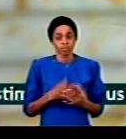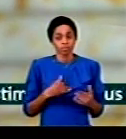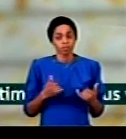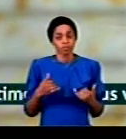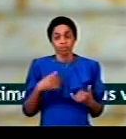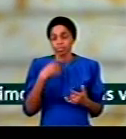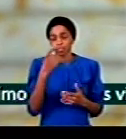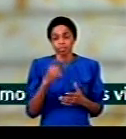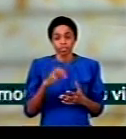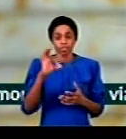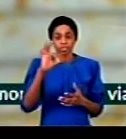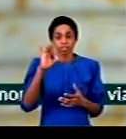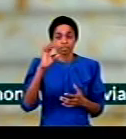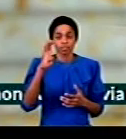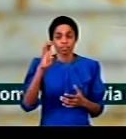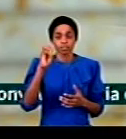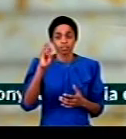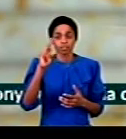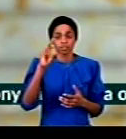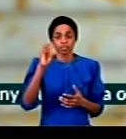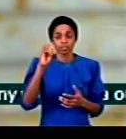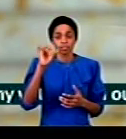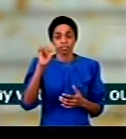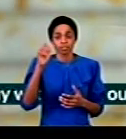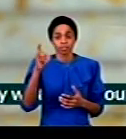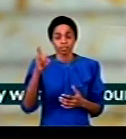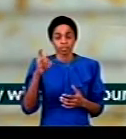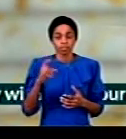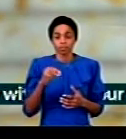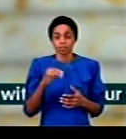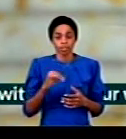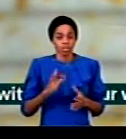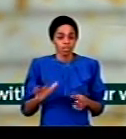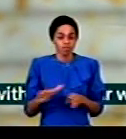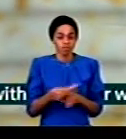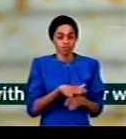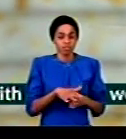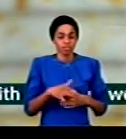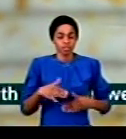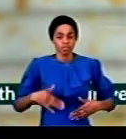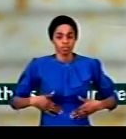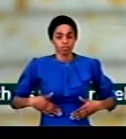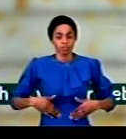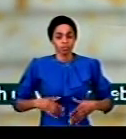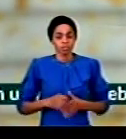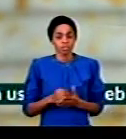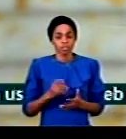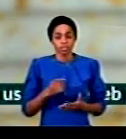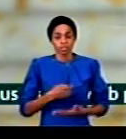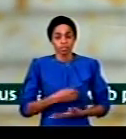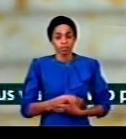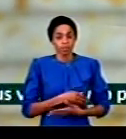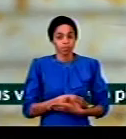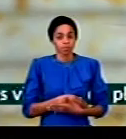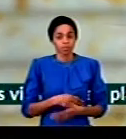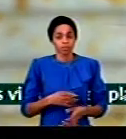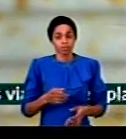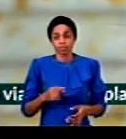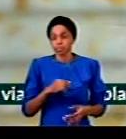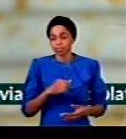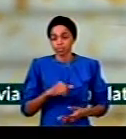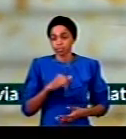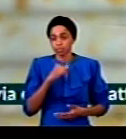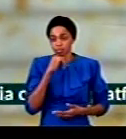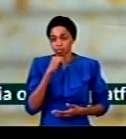CS. After that, I kept going to hospital. They would tell me that the pregnancy, the fibroid is